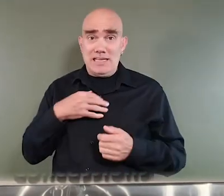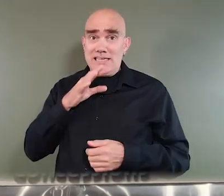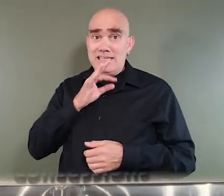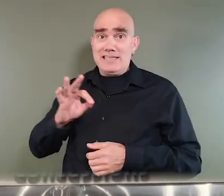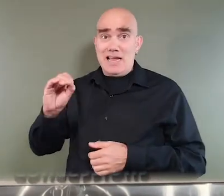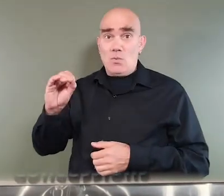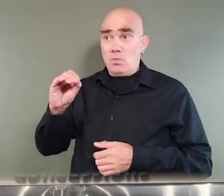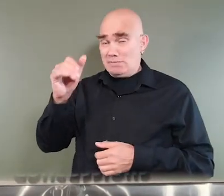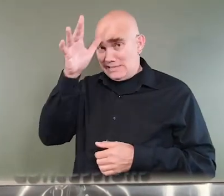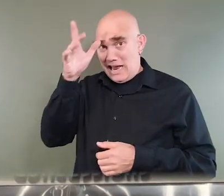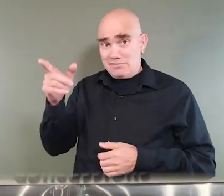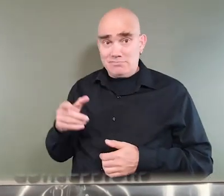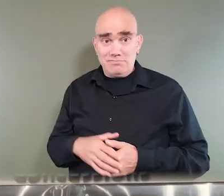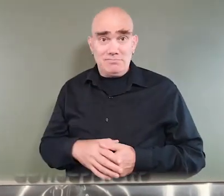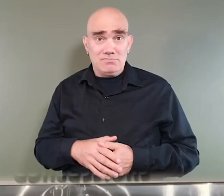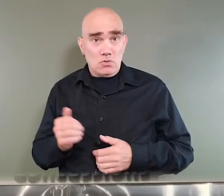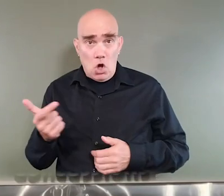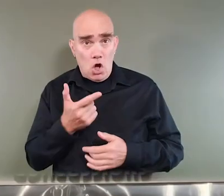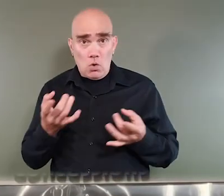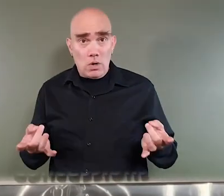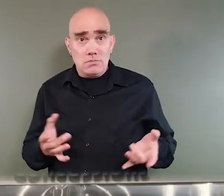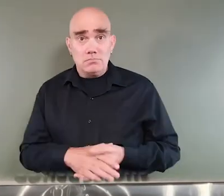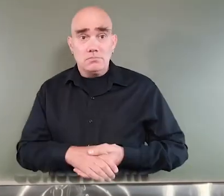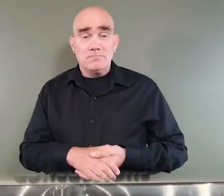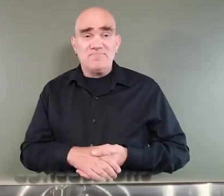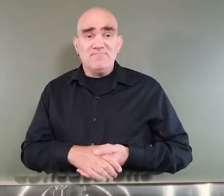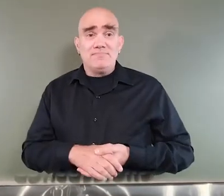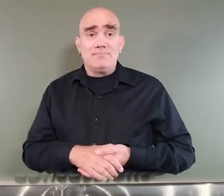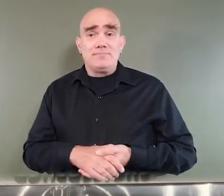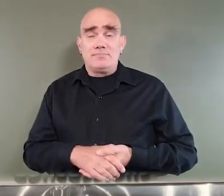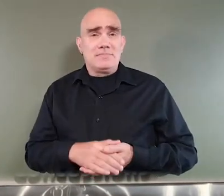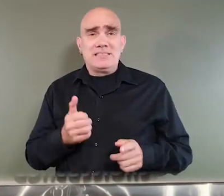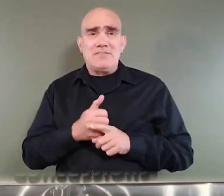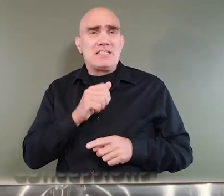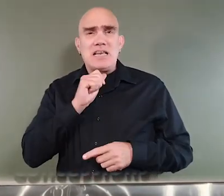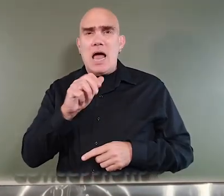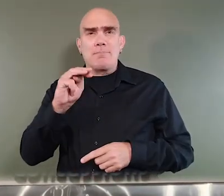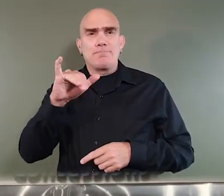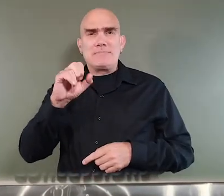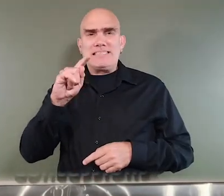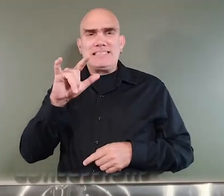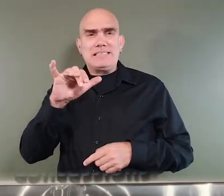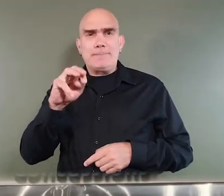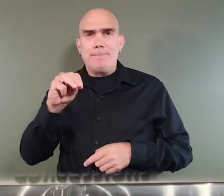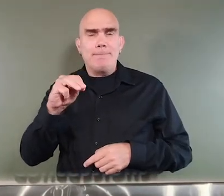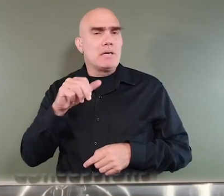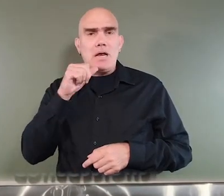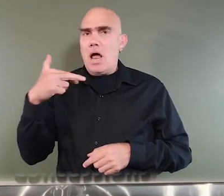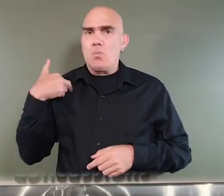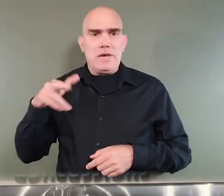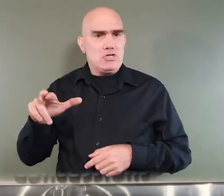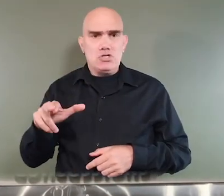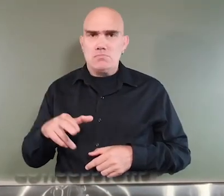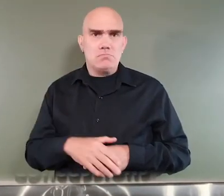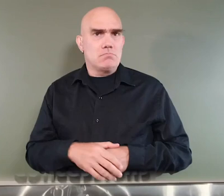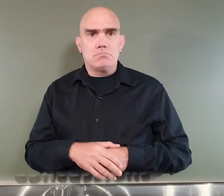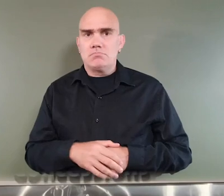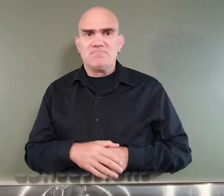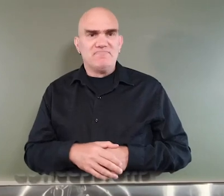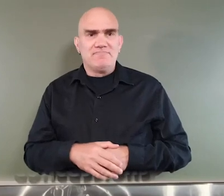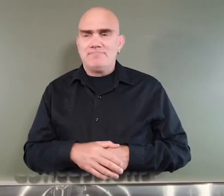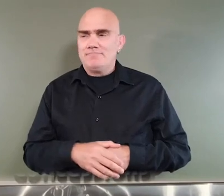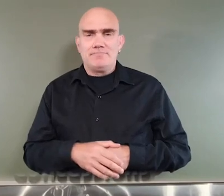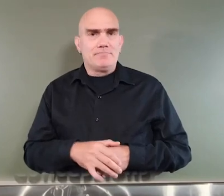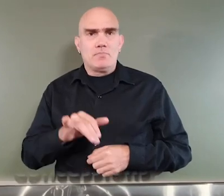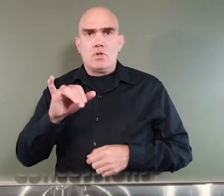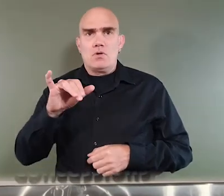It is all yoga. It is not mysticism. It is not religion. Yoga is about the breath